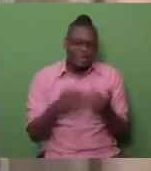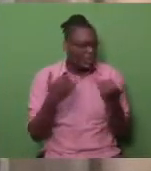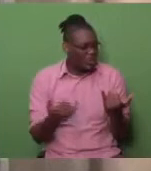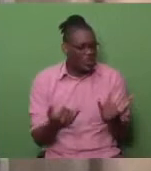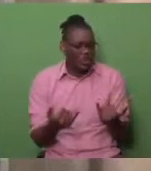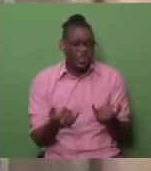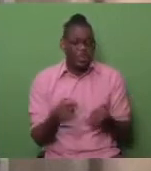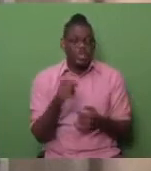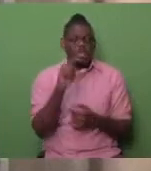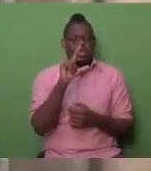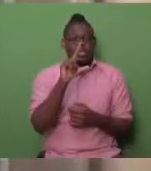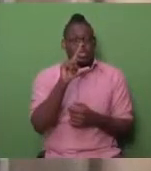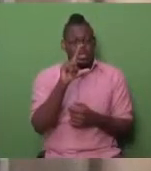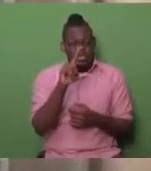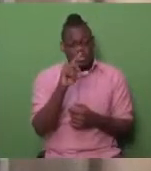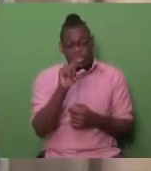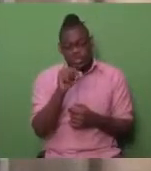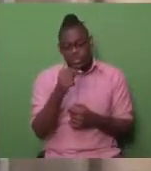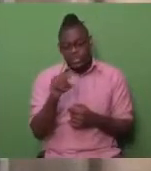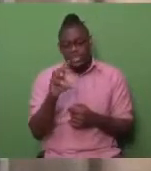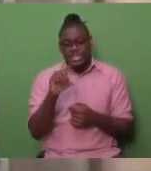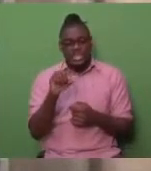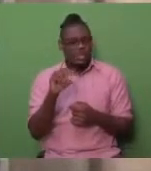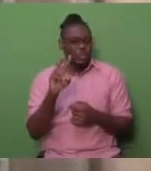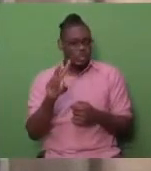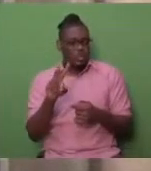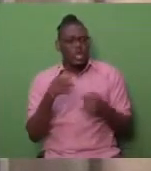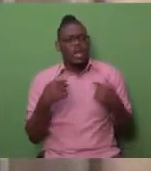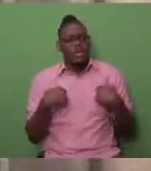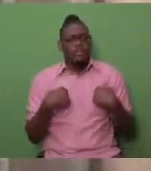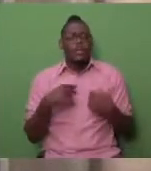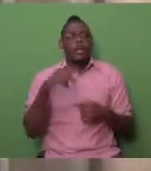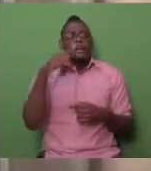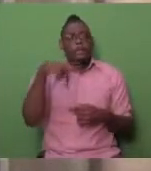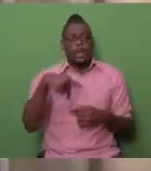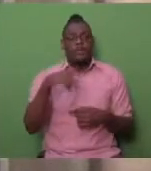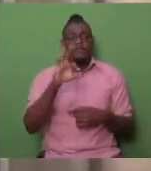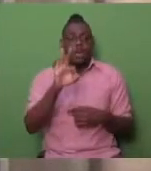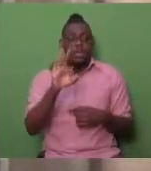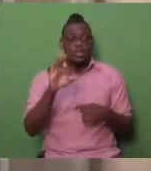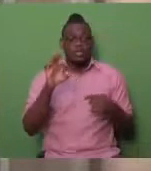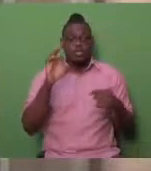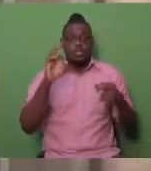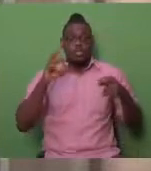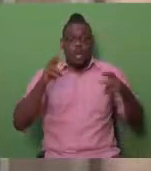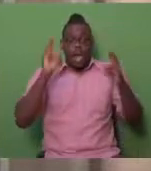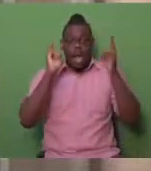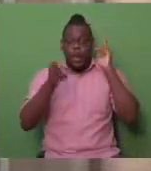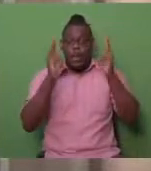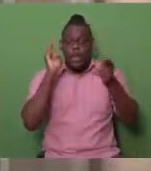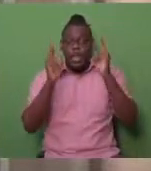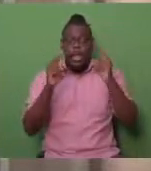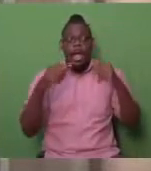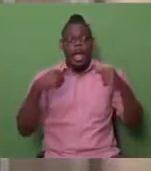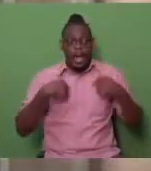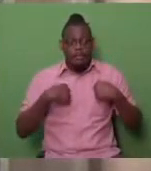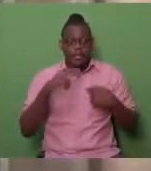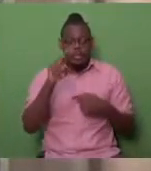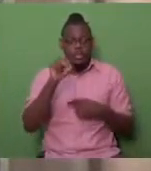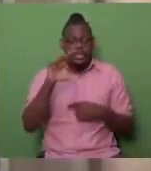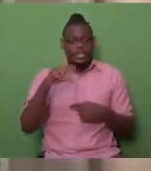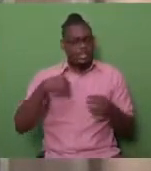been promising the 0.14 highway. We started it, they stopped it, and back again in this year's budget